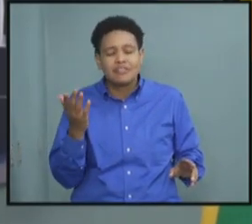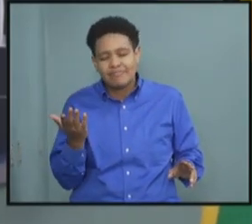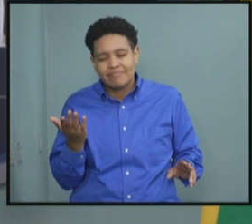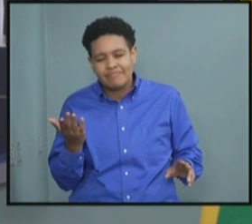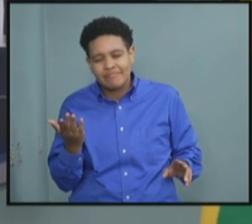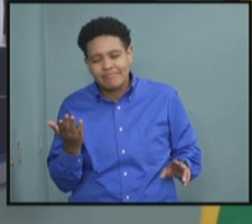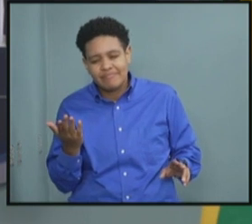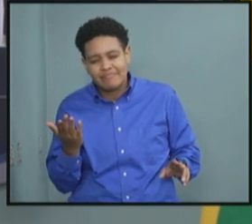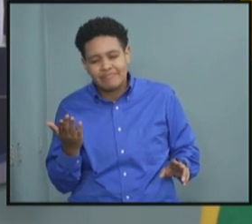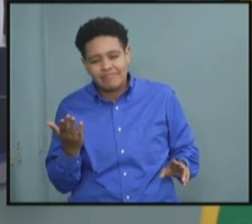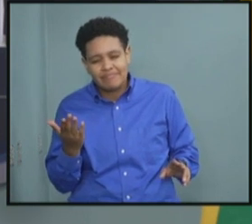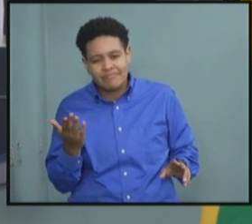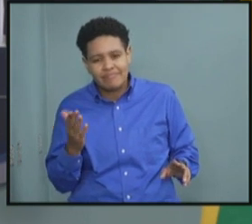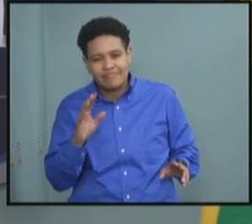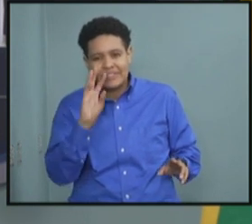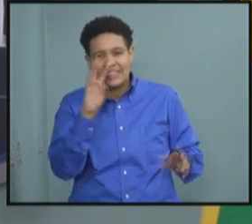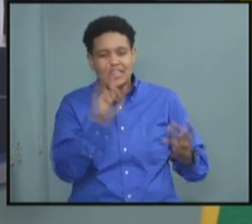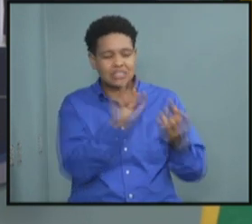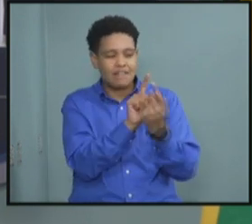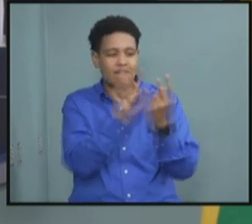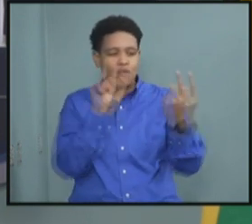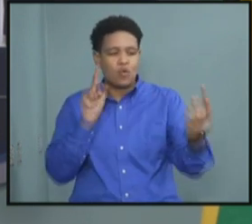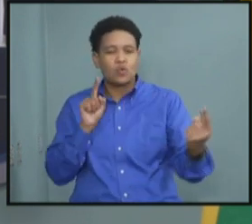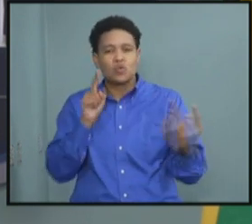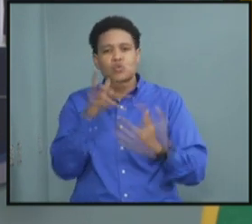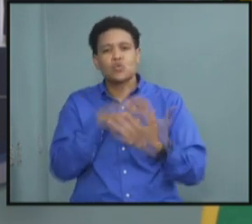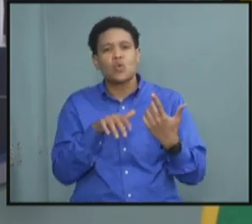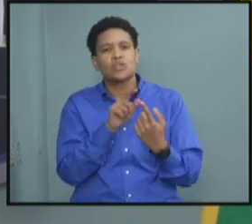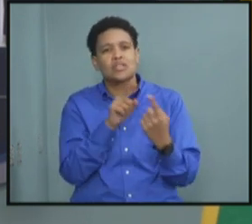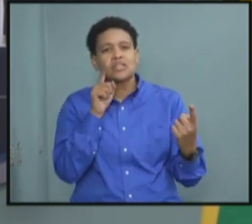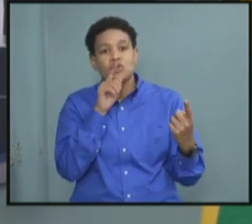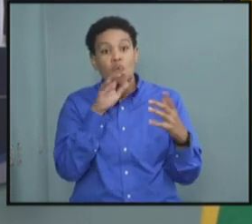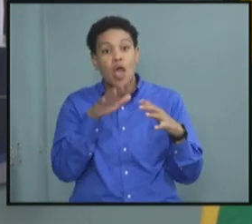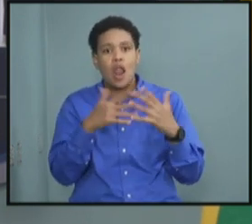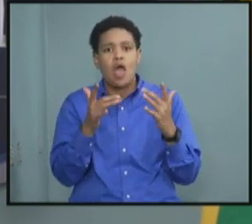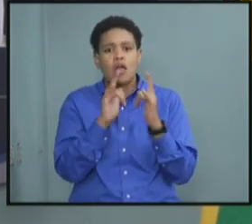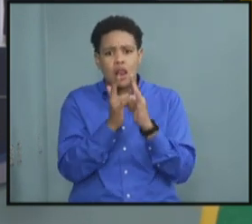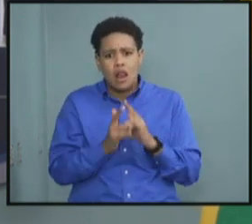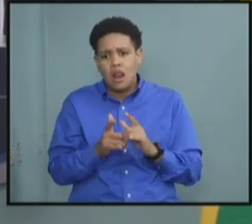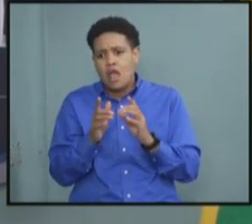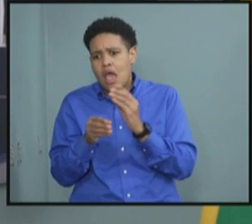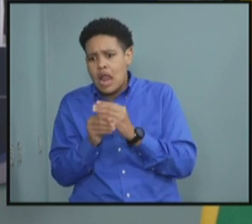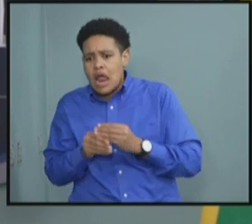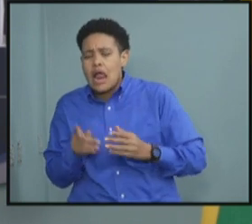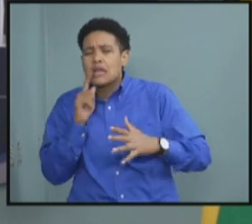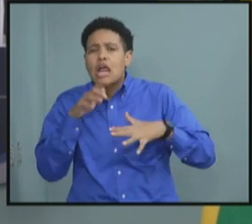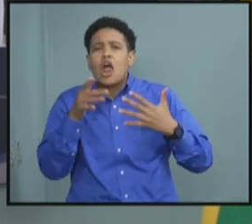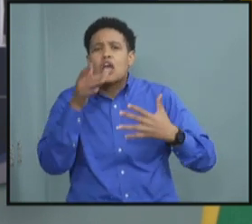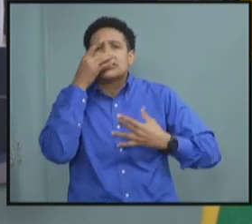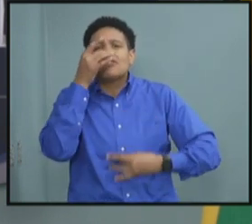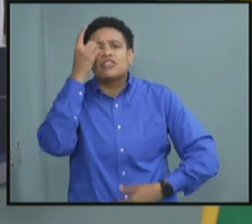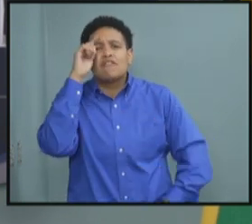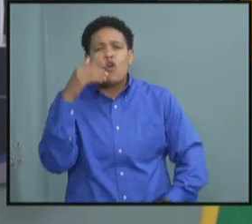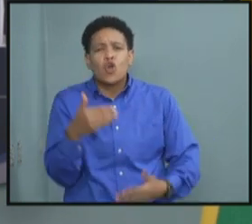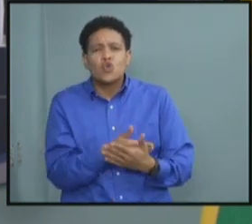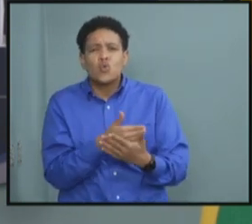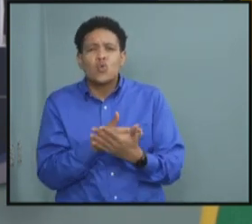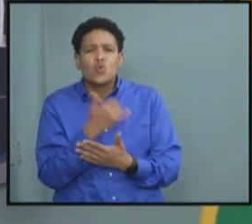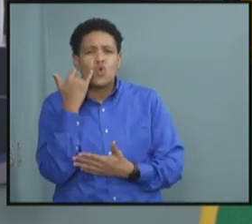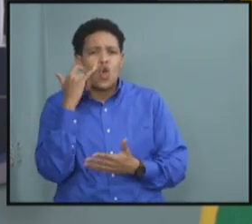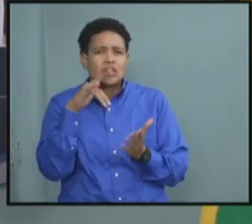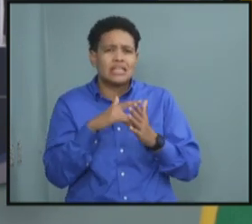the 6-foot social distancing. So there's a lot of reconfiguring, and there also is a lot of interest for new